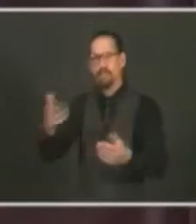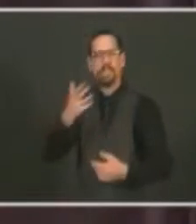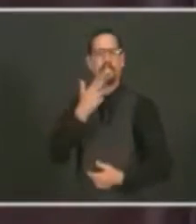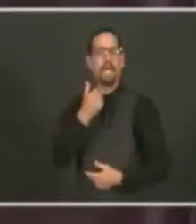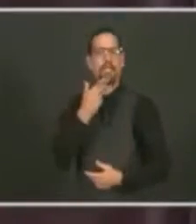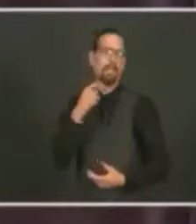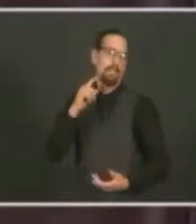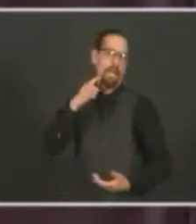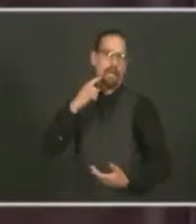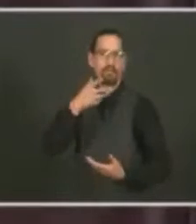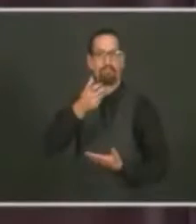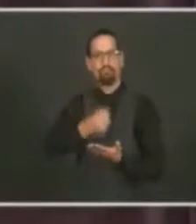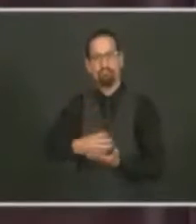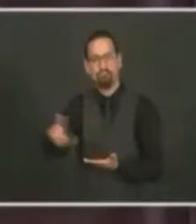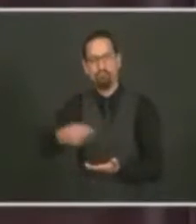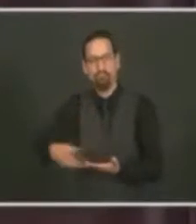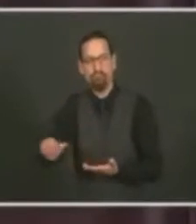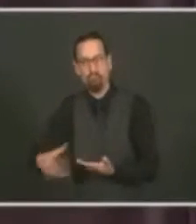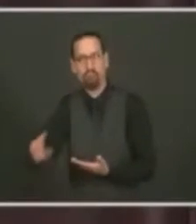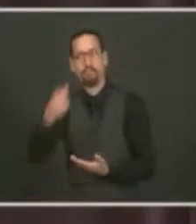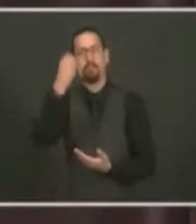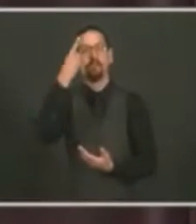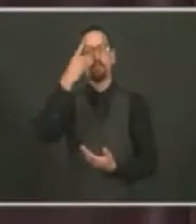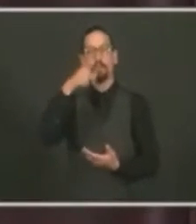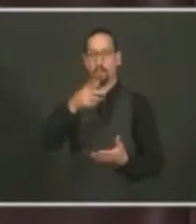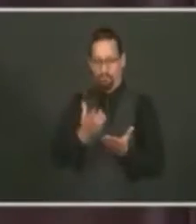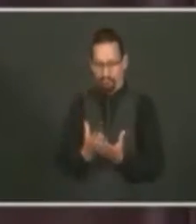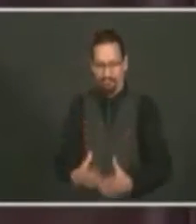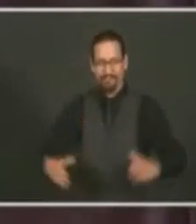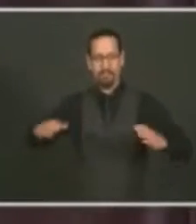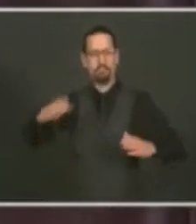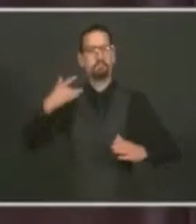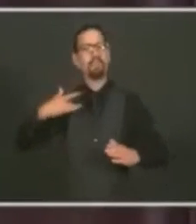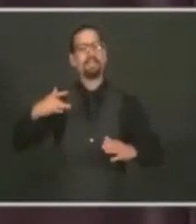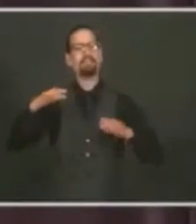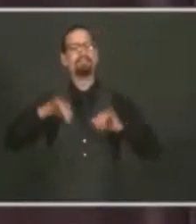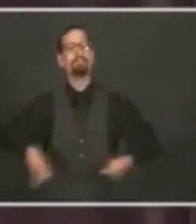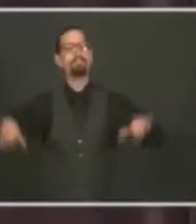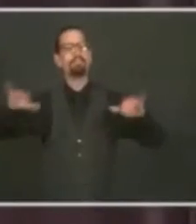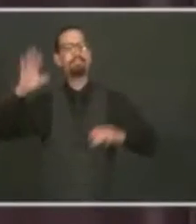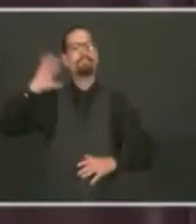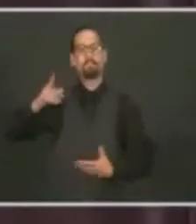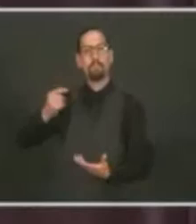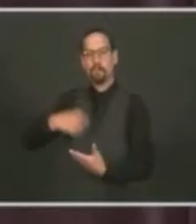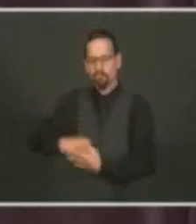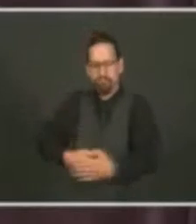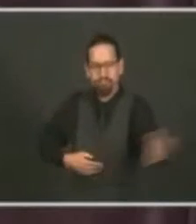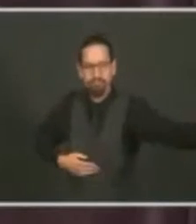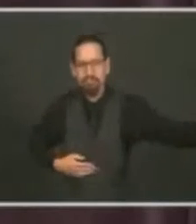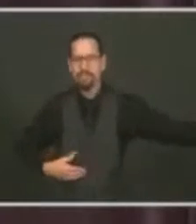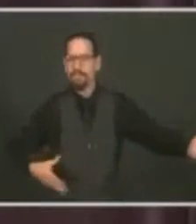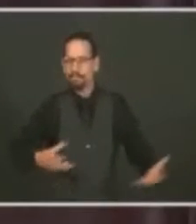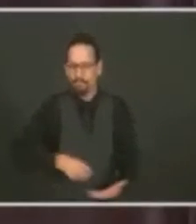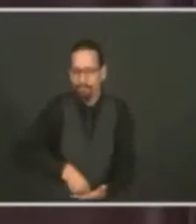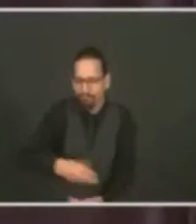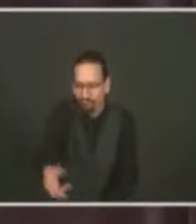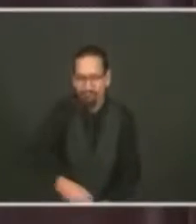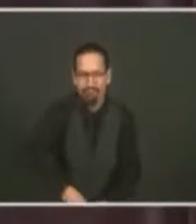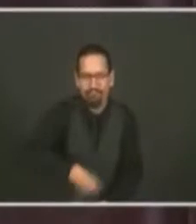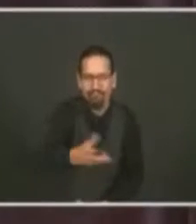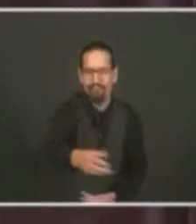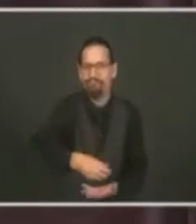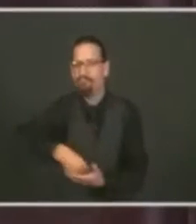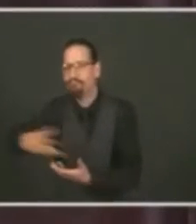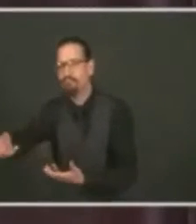to reach in and mix and take candy out. A creative way to do this differently is to